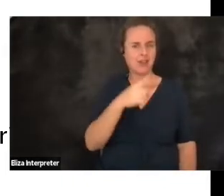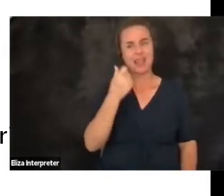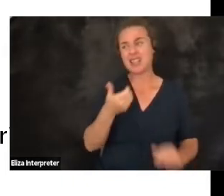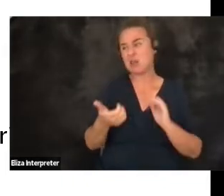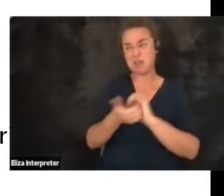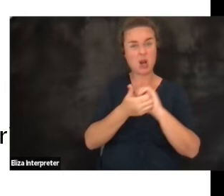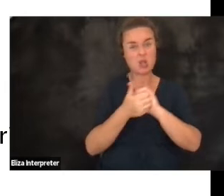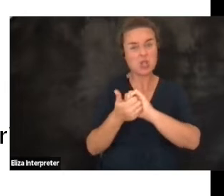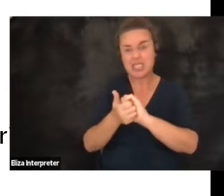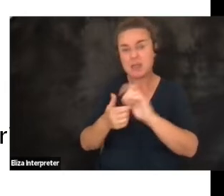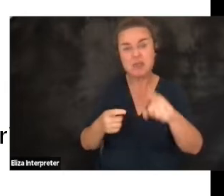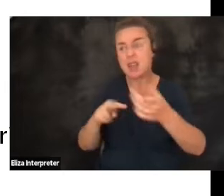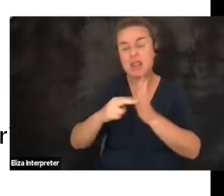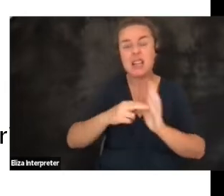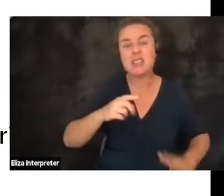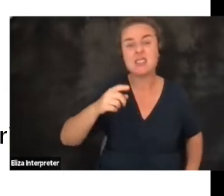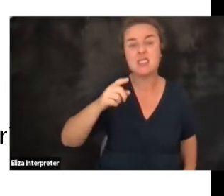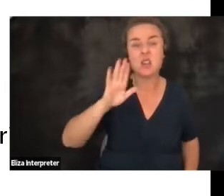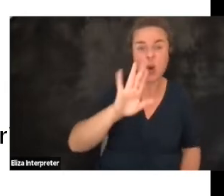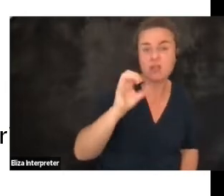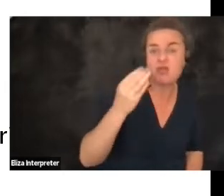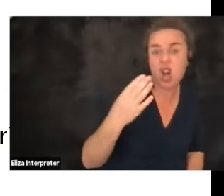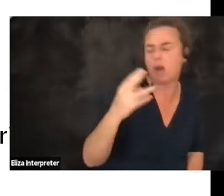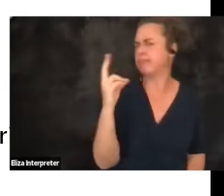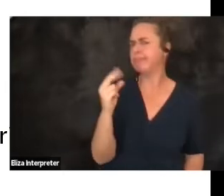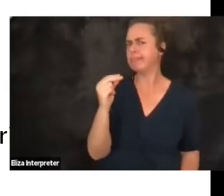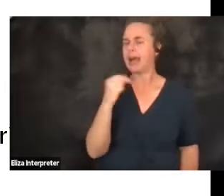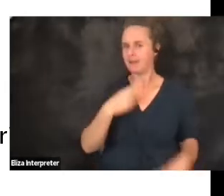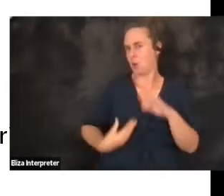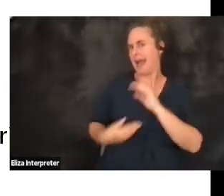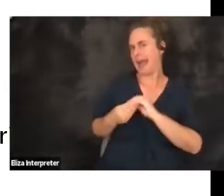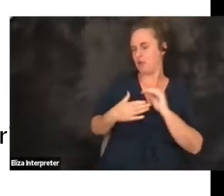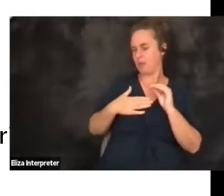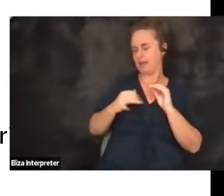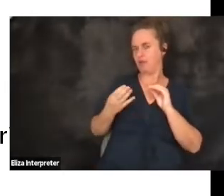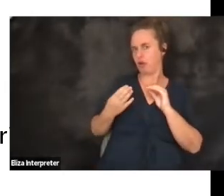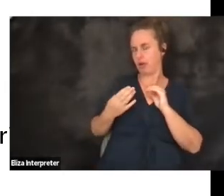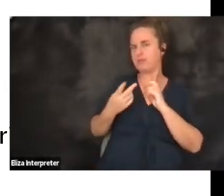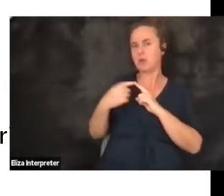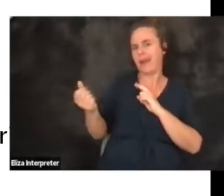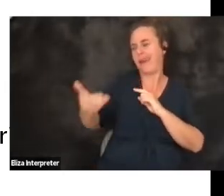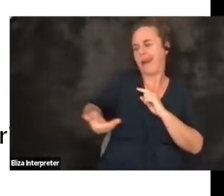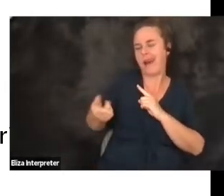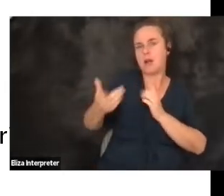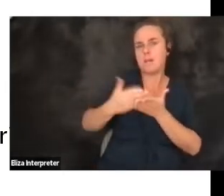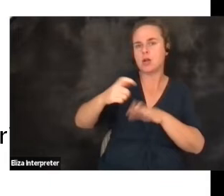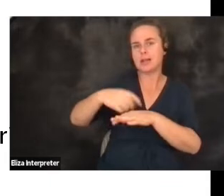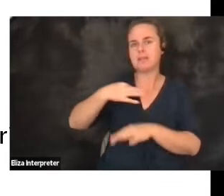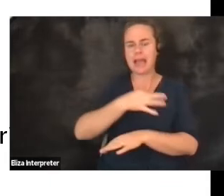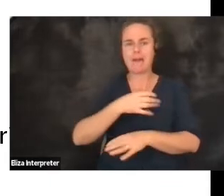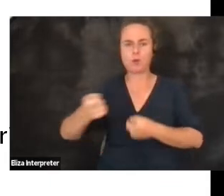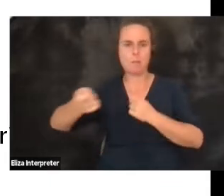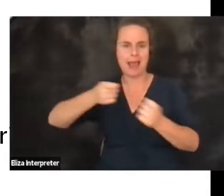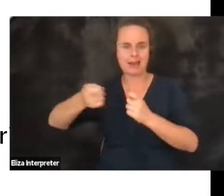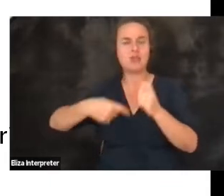nobody's job, right? It's something that people have to add to their jobs, plus a population formula.